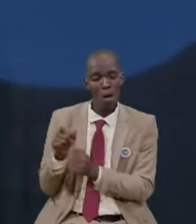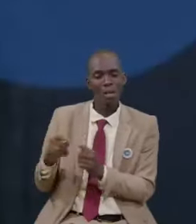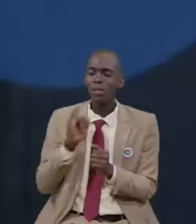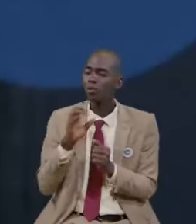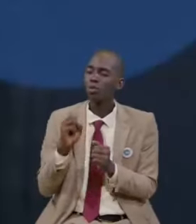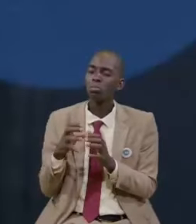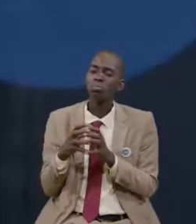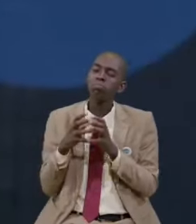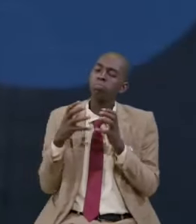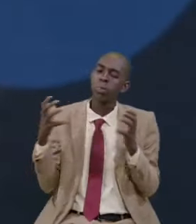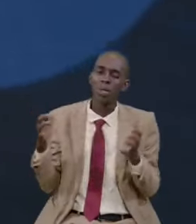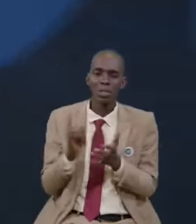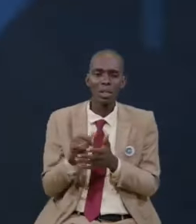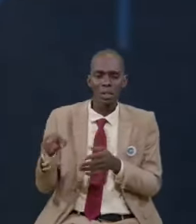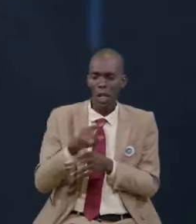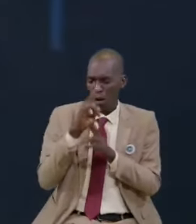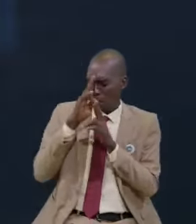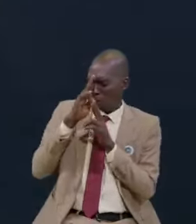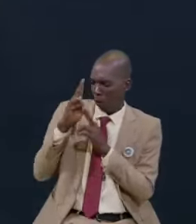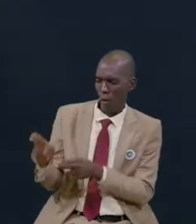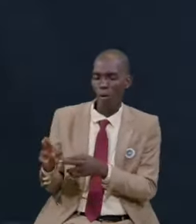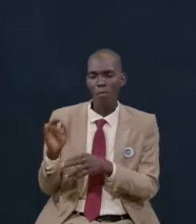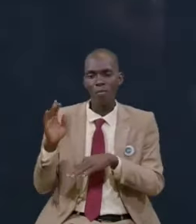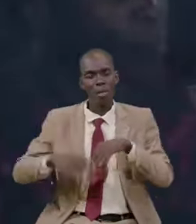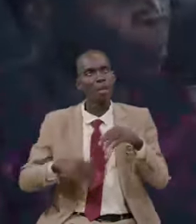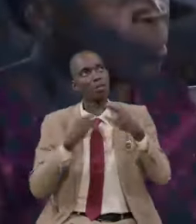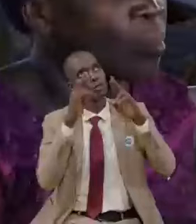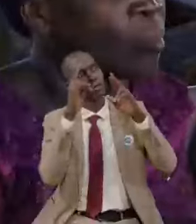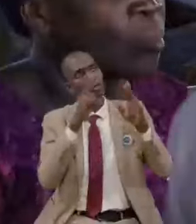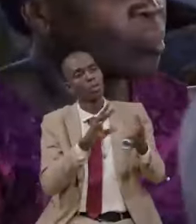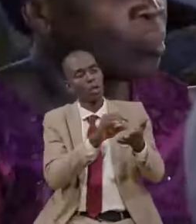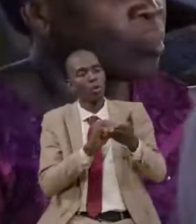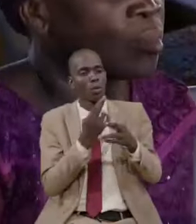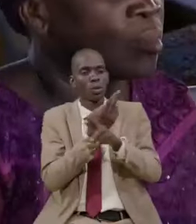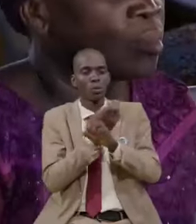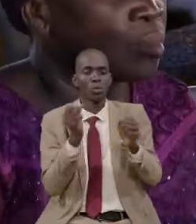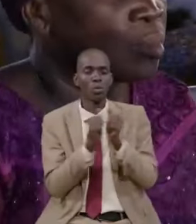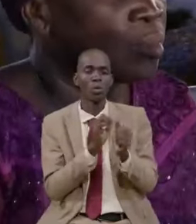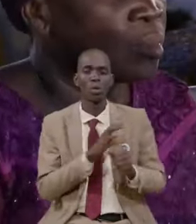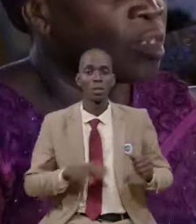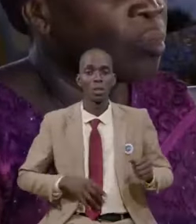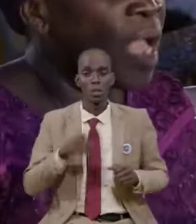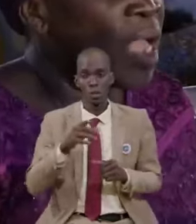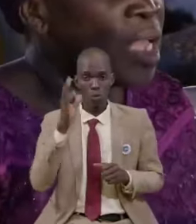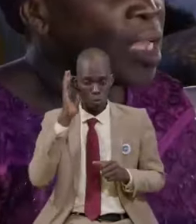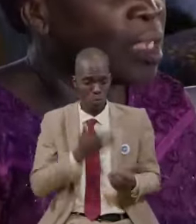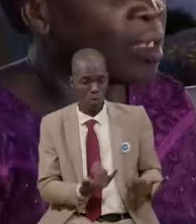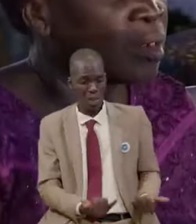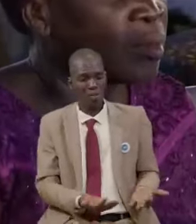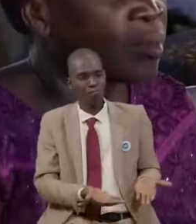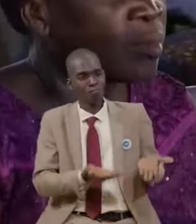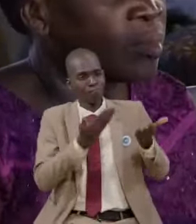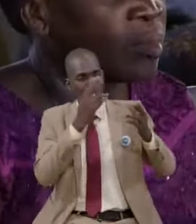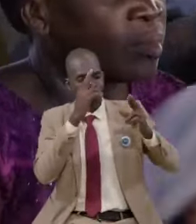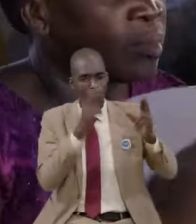exalt that above their redemption. You'll exalt your redemption today. I'd say to